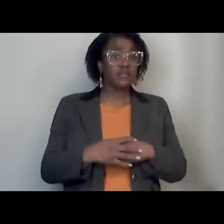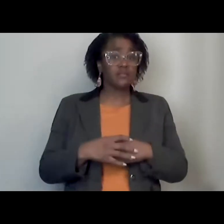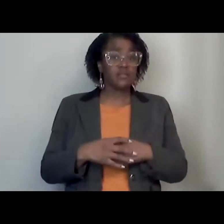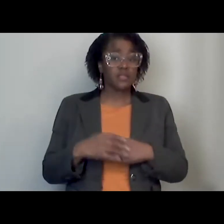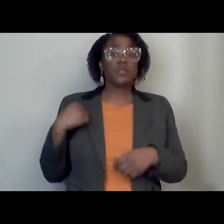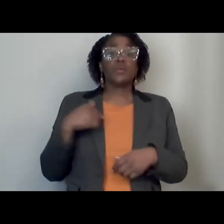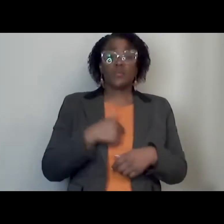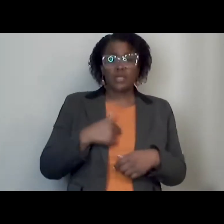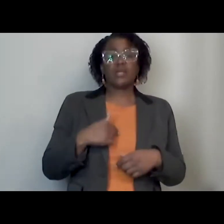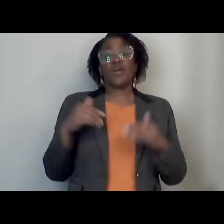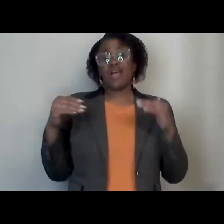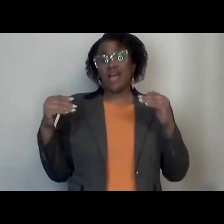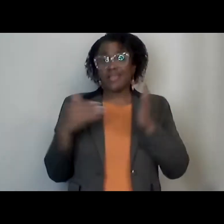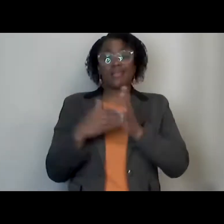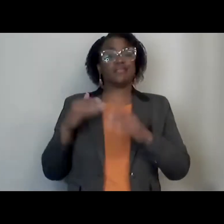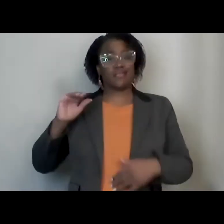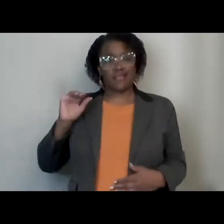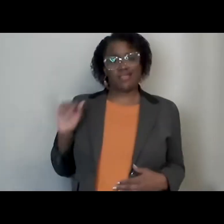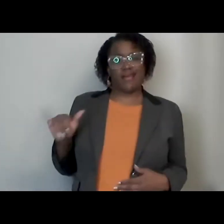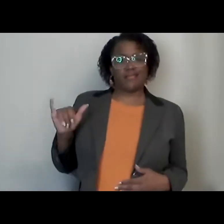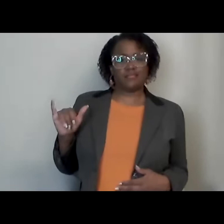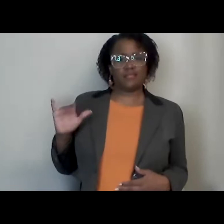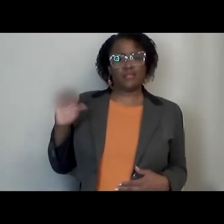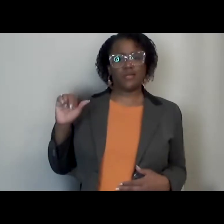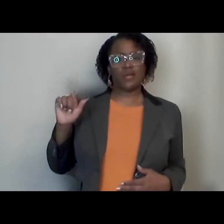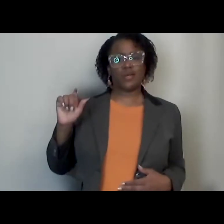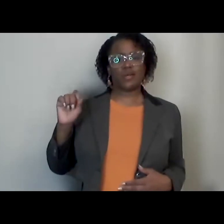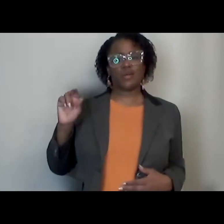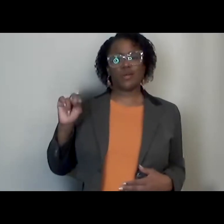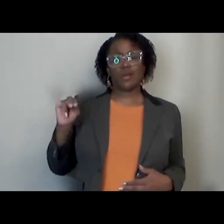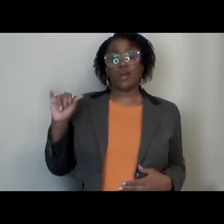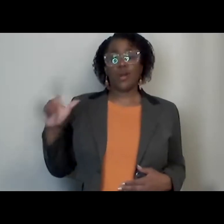unequivocally anti-colonial and unequivocally internationalist.